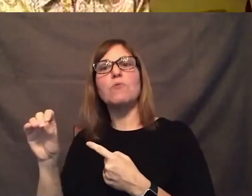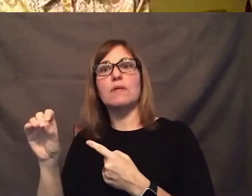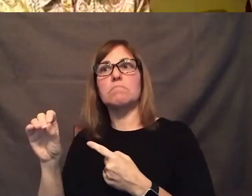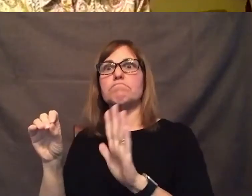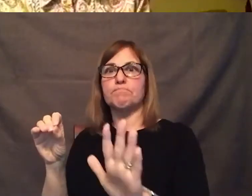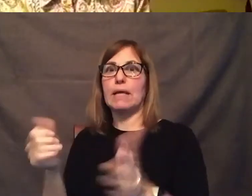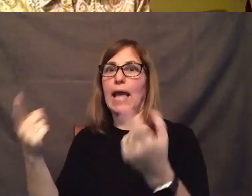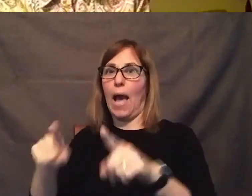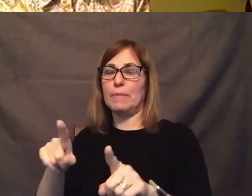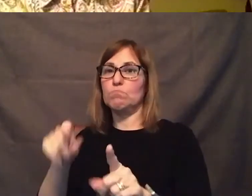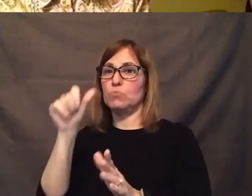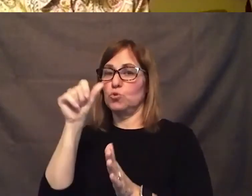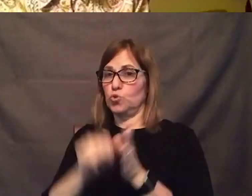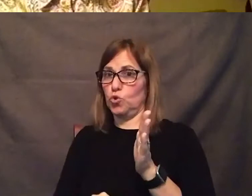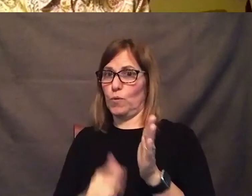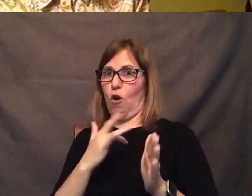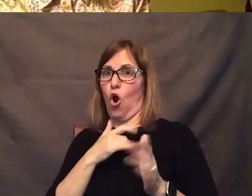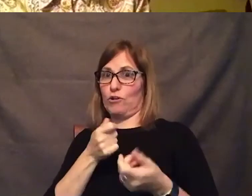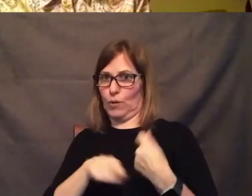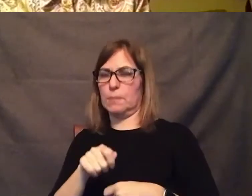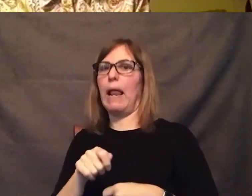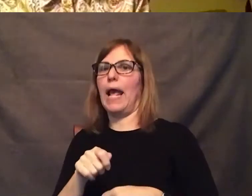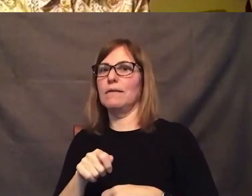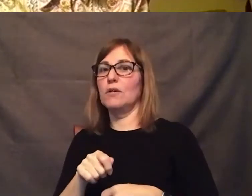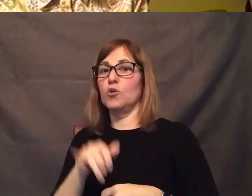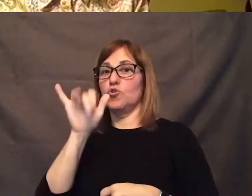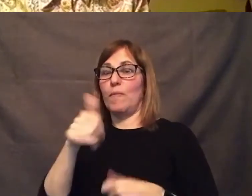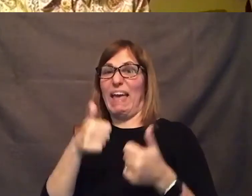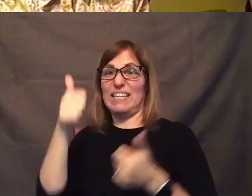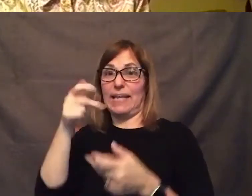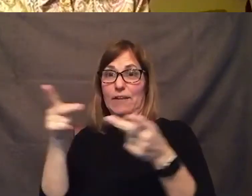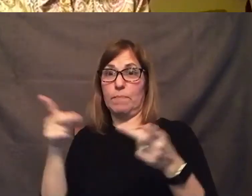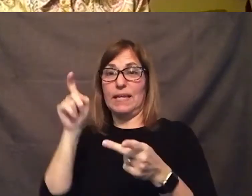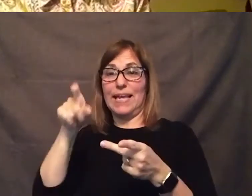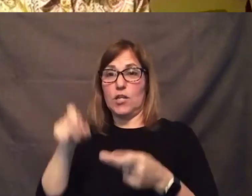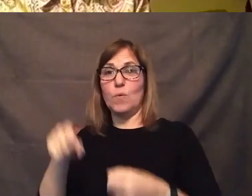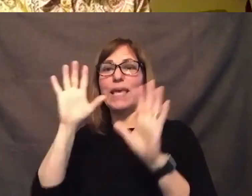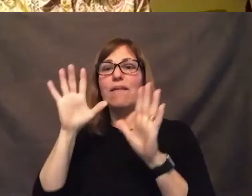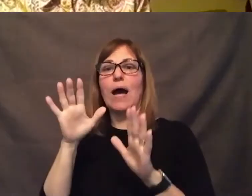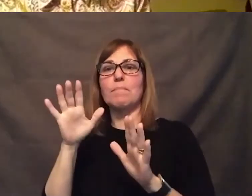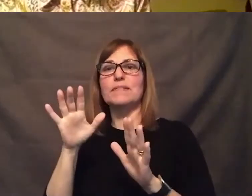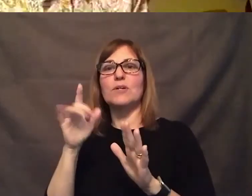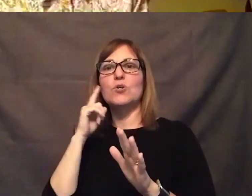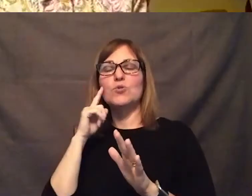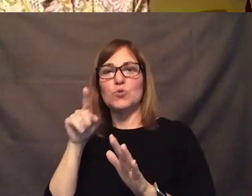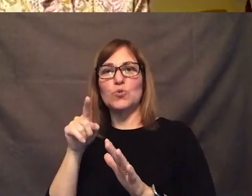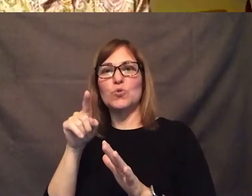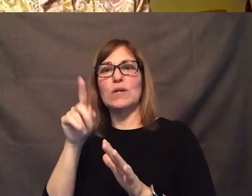transplant and gave up his executive position to Karen Hesh, and his